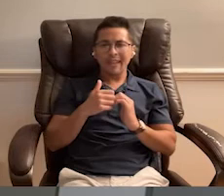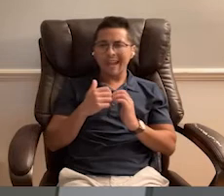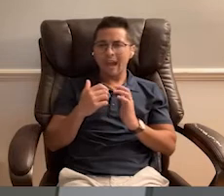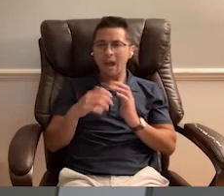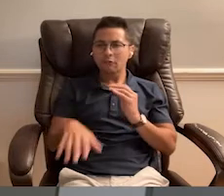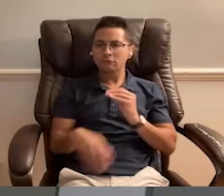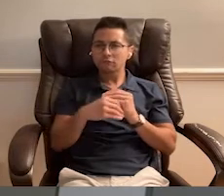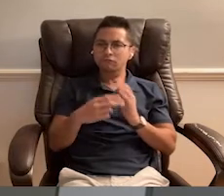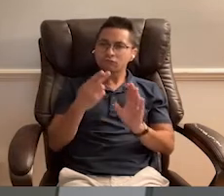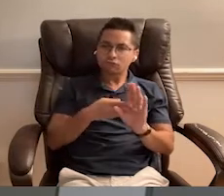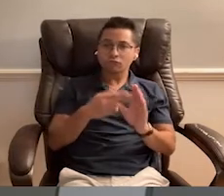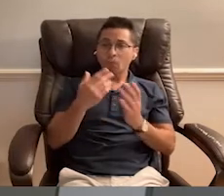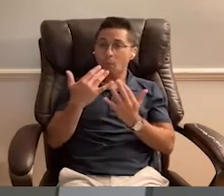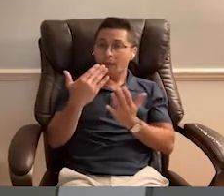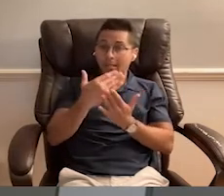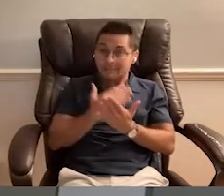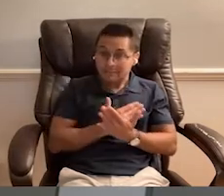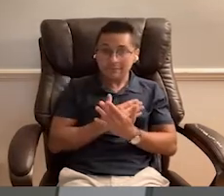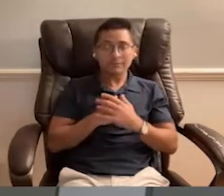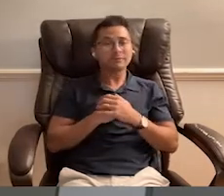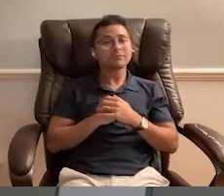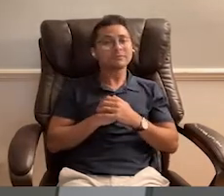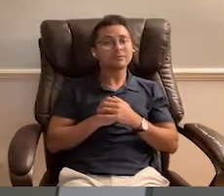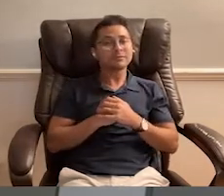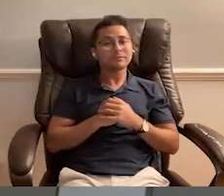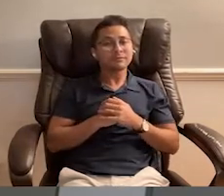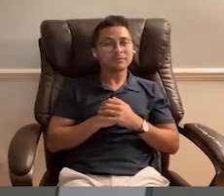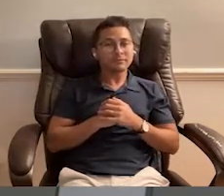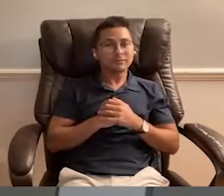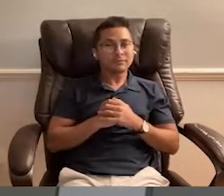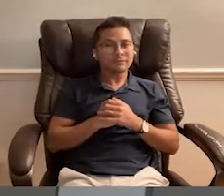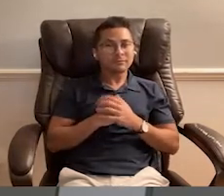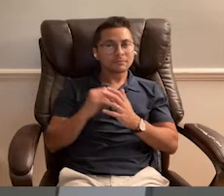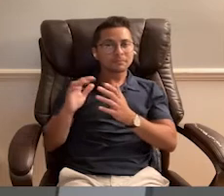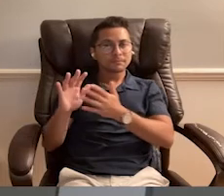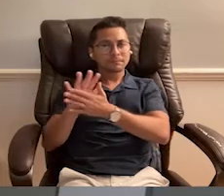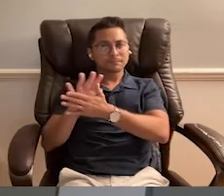we're going to talk to you also about how to get on our waiting list. Talk about